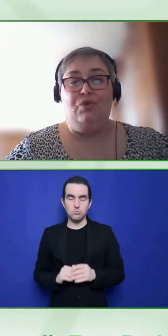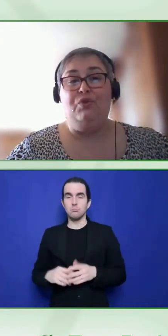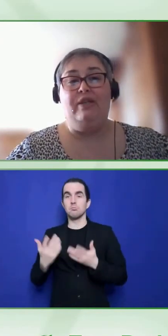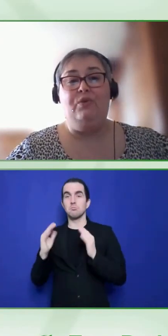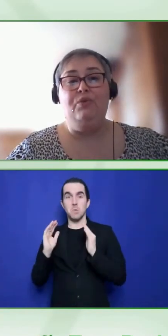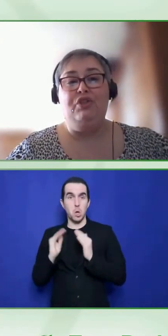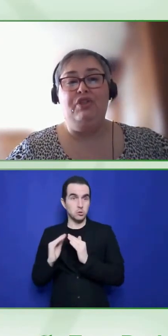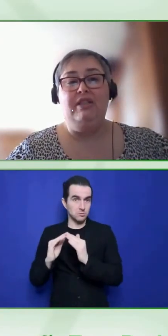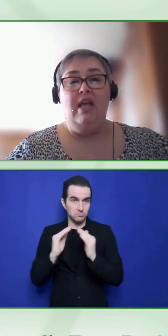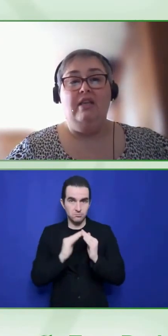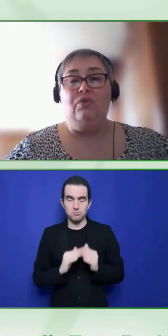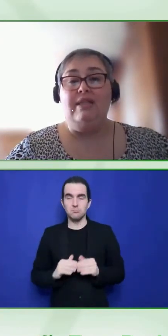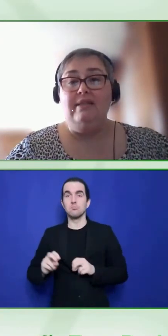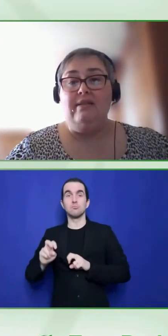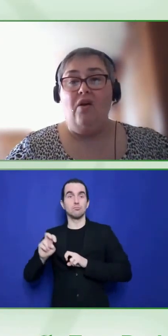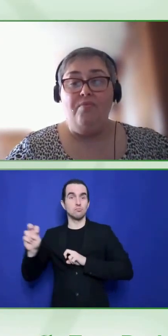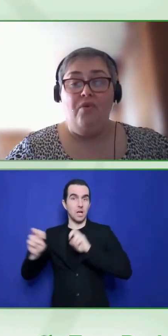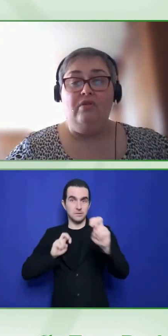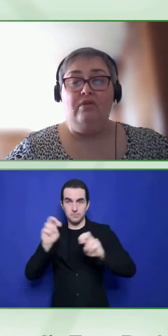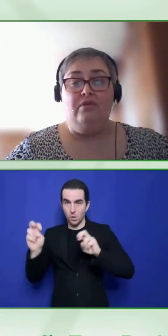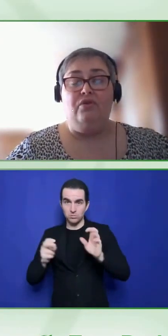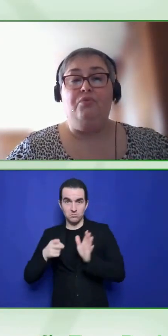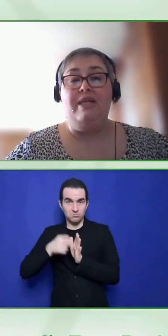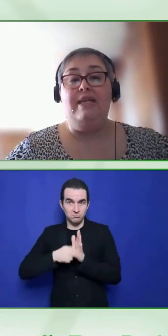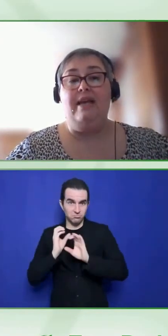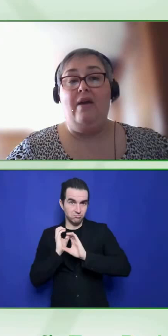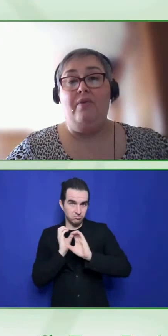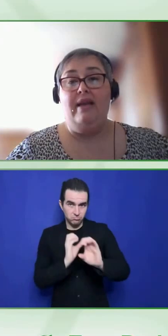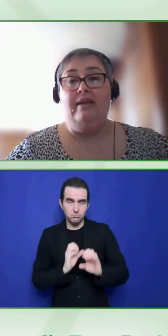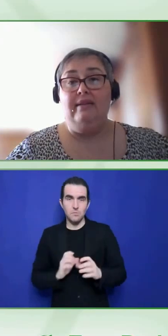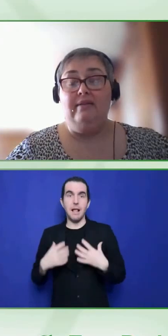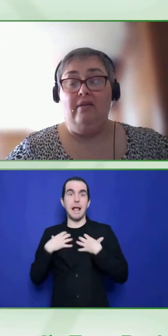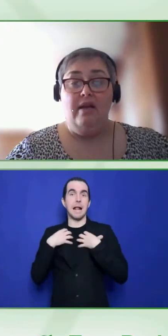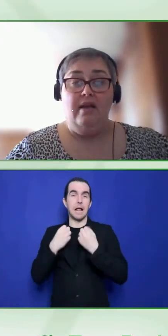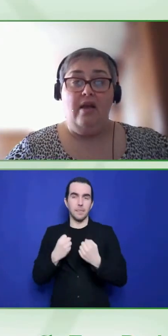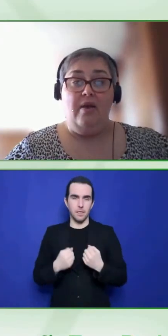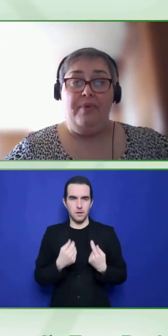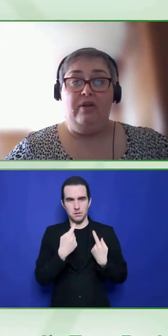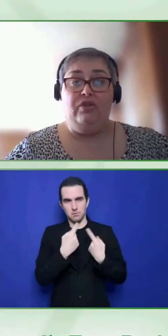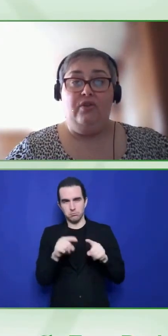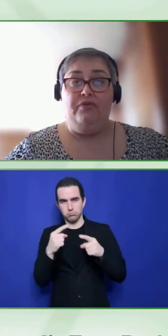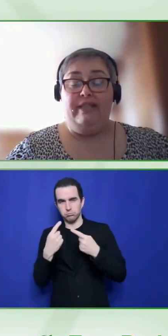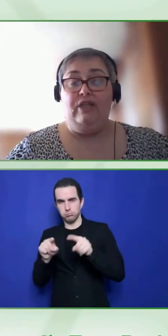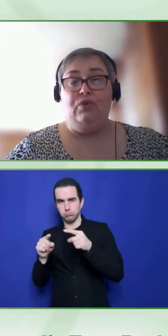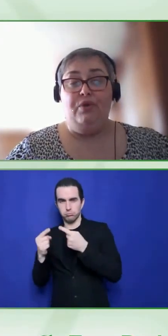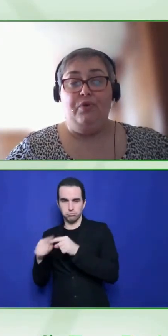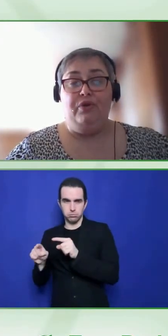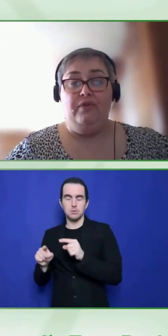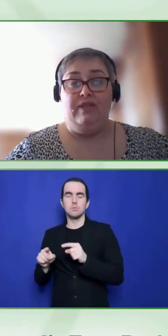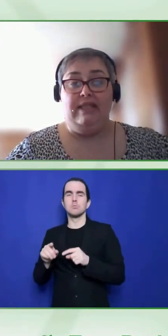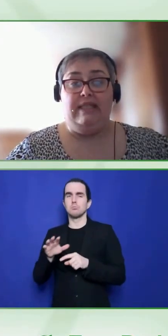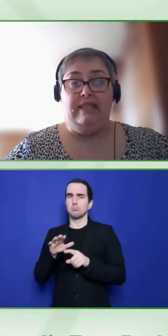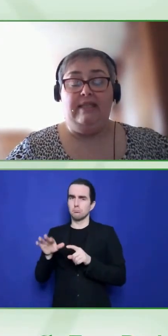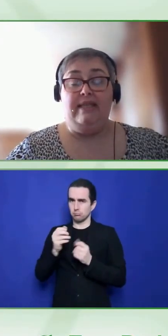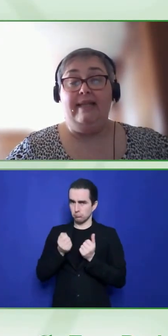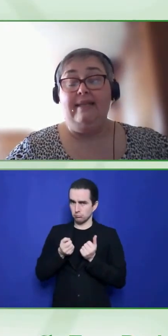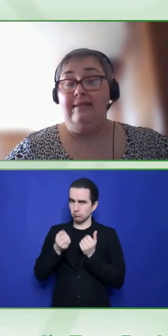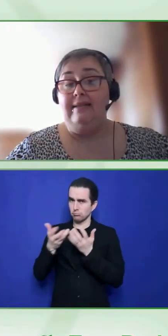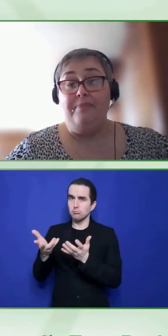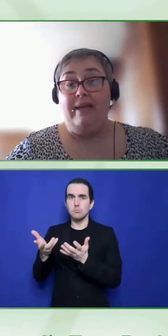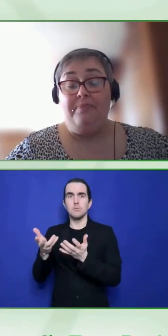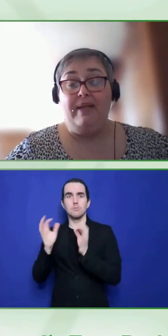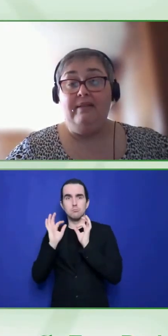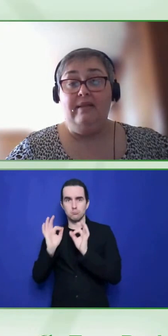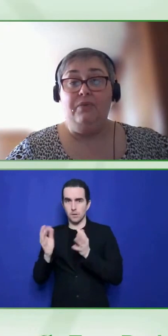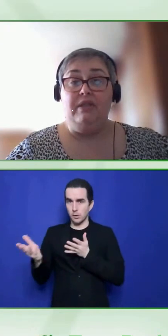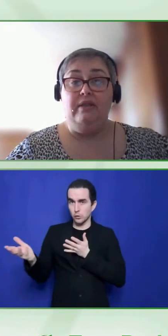supporting social inclusion. So these are among the really area that are part of the day-to-day work of cities. And that